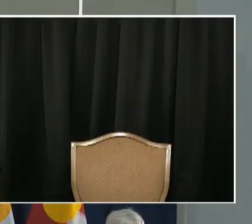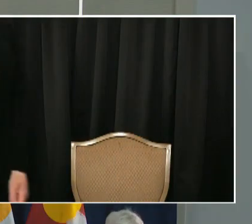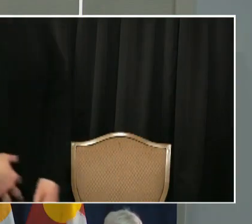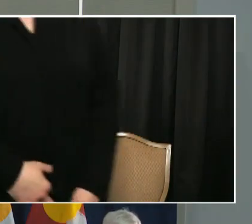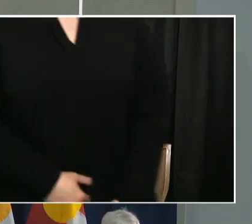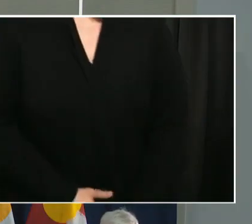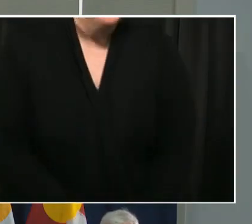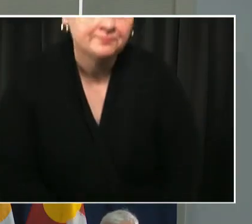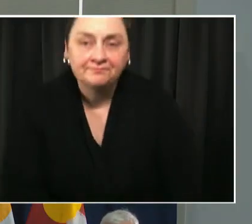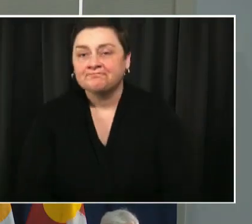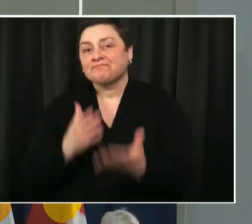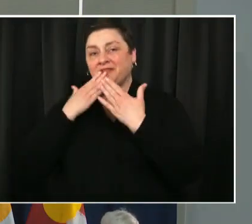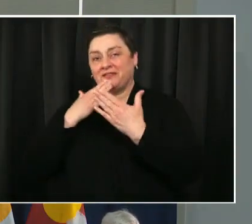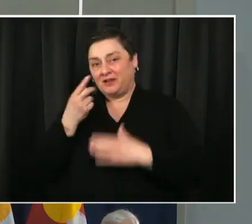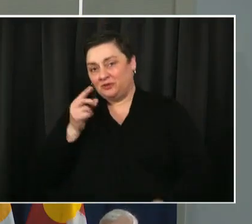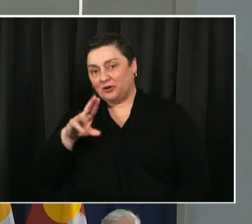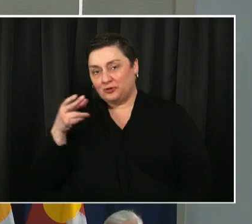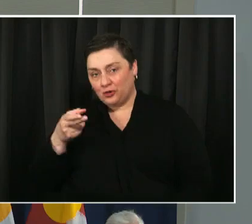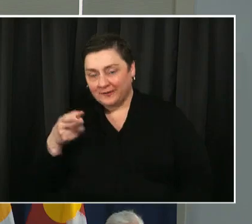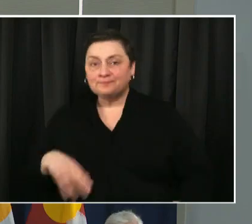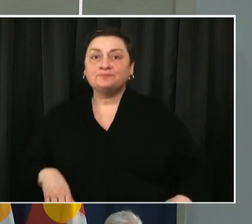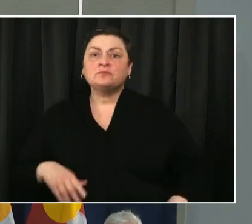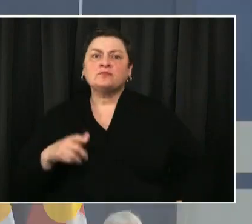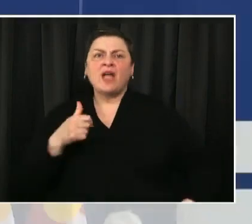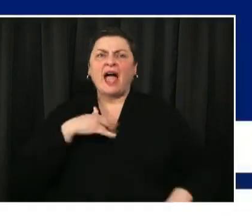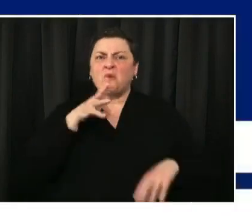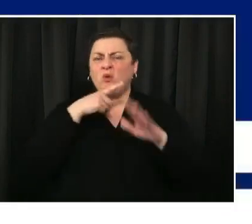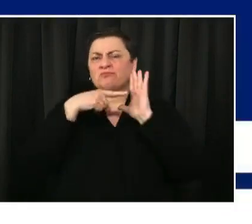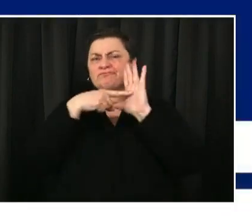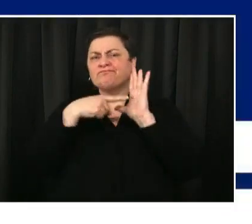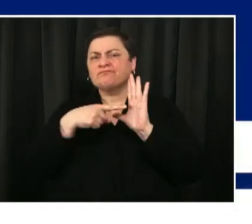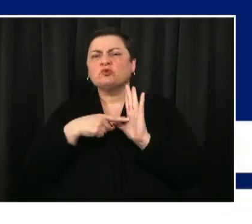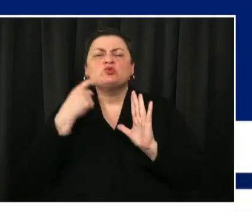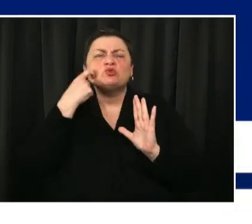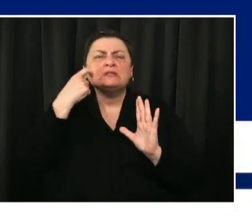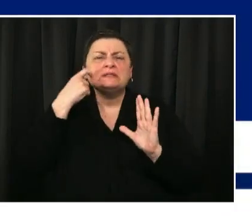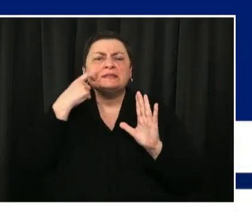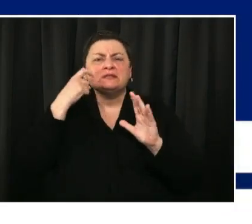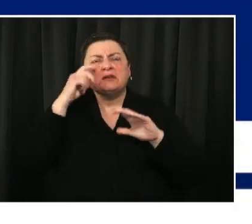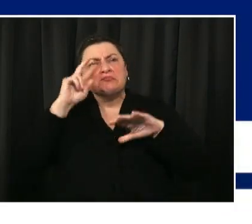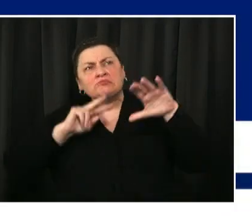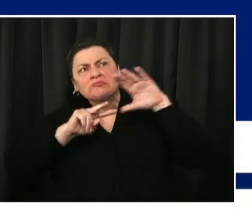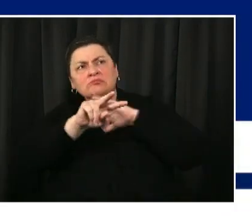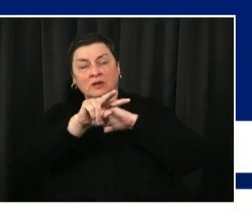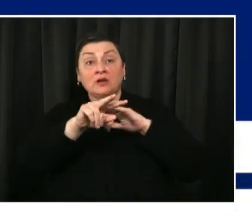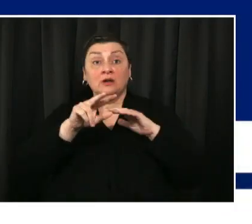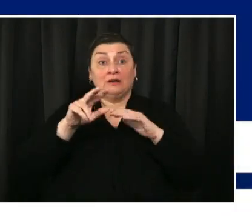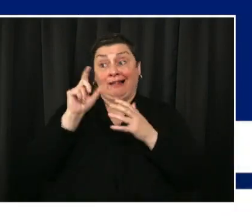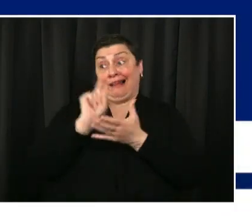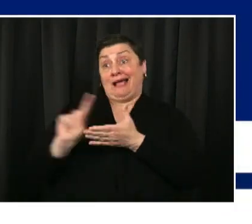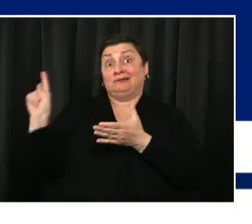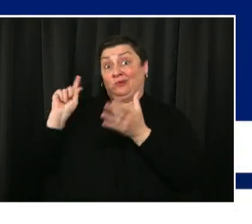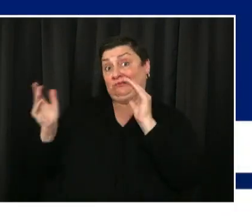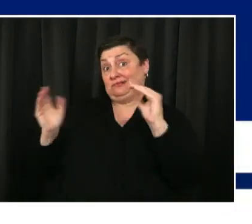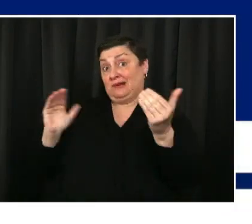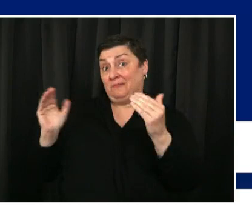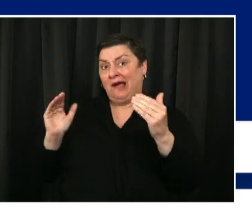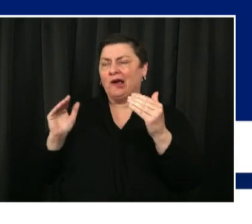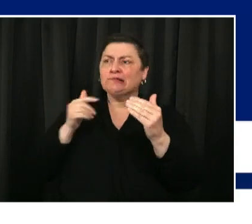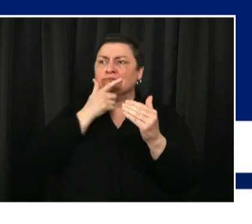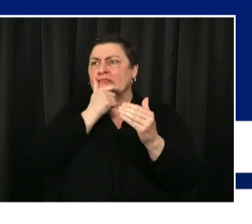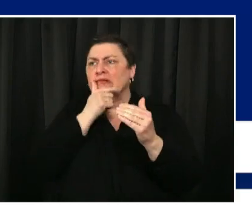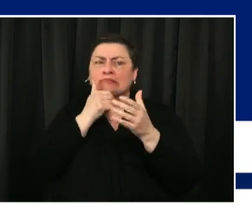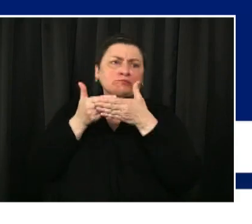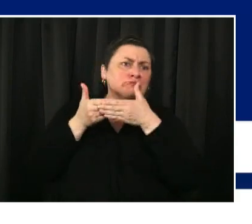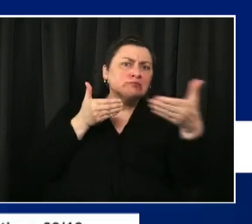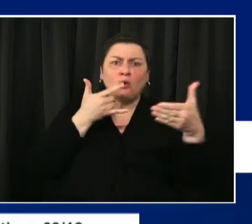number of slides, including the latest projections that we looked at last week about where we might go.